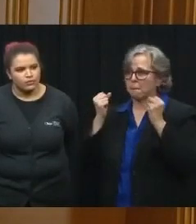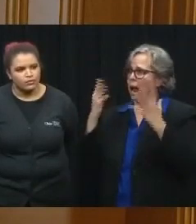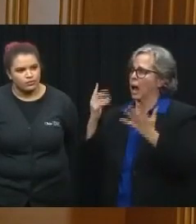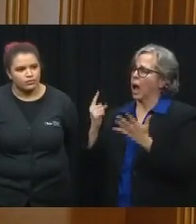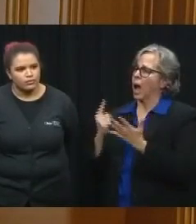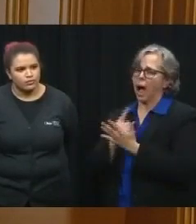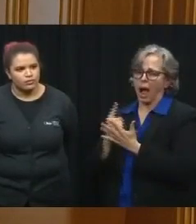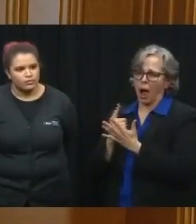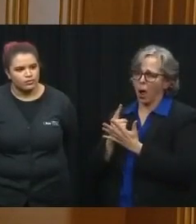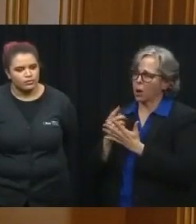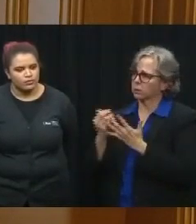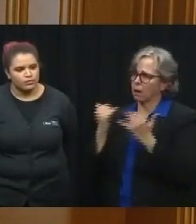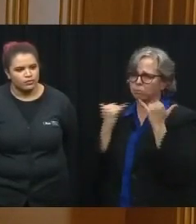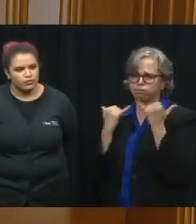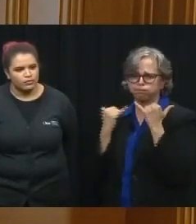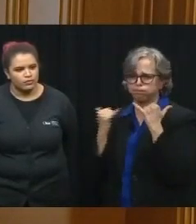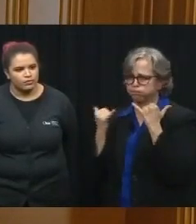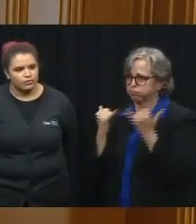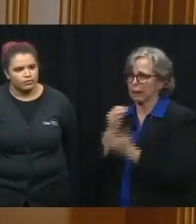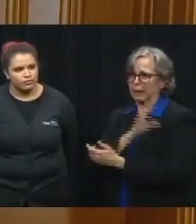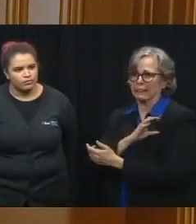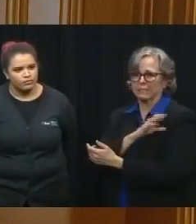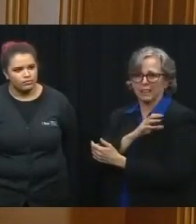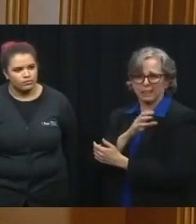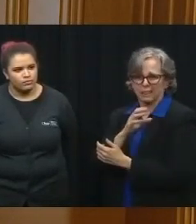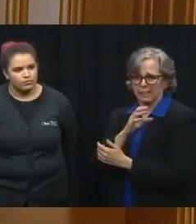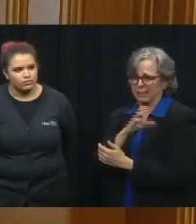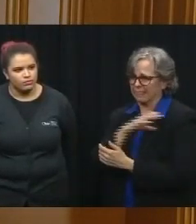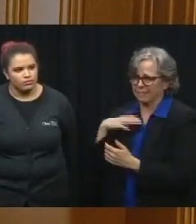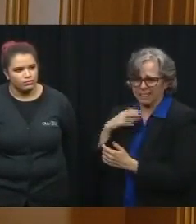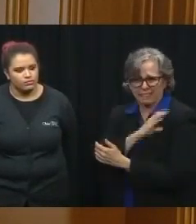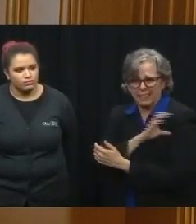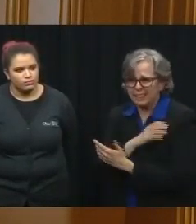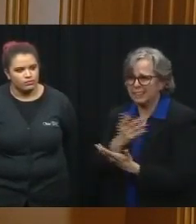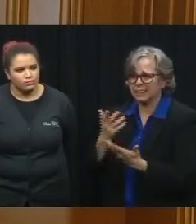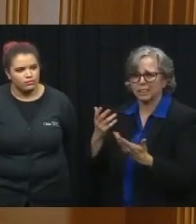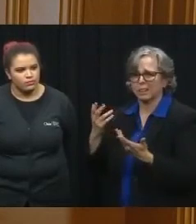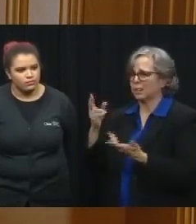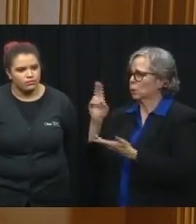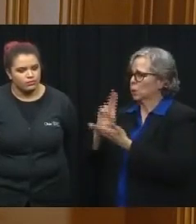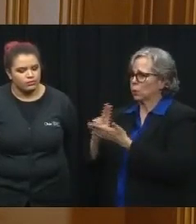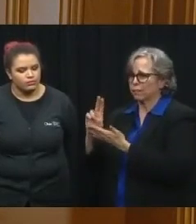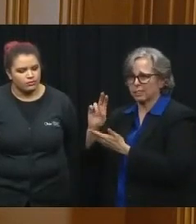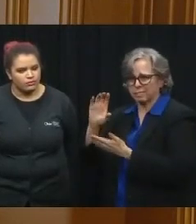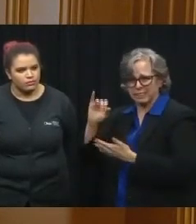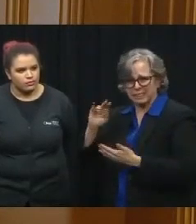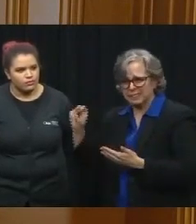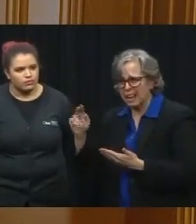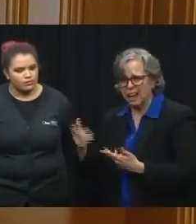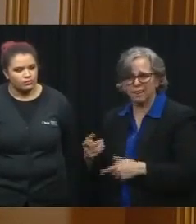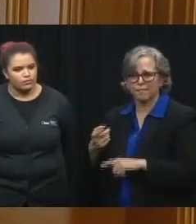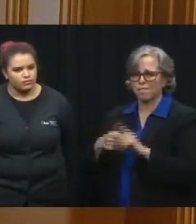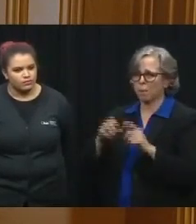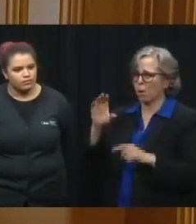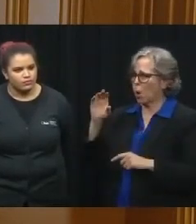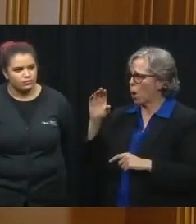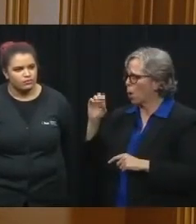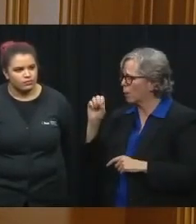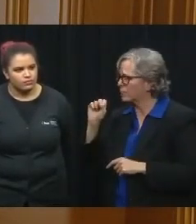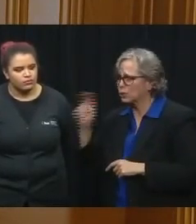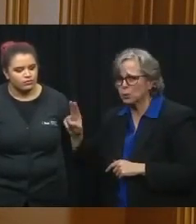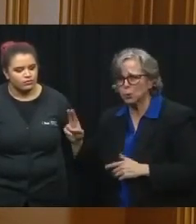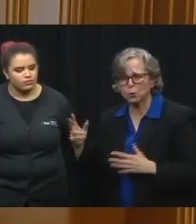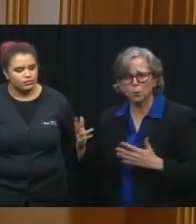later with folks from UC, from Ohio State. I mean, we're pulling in the best experts that we